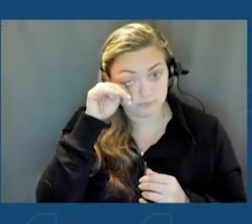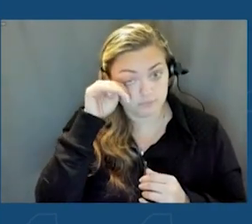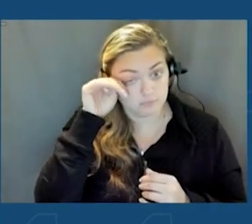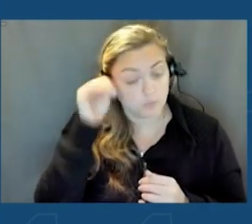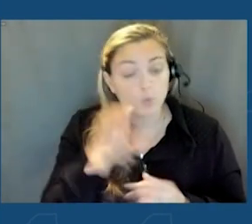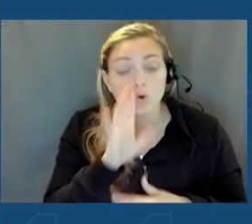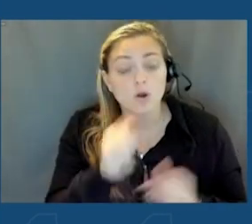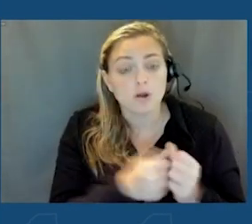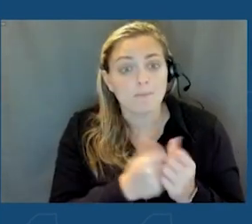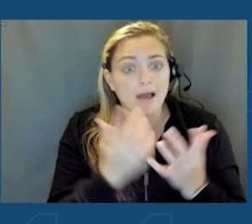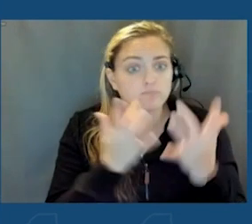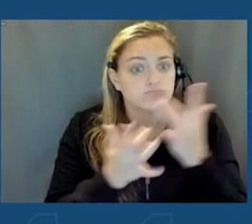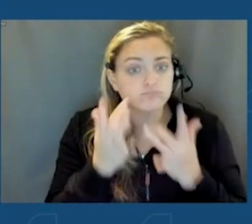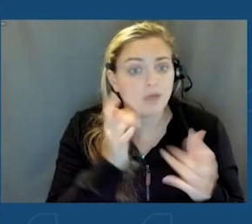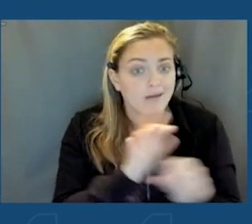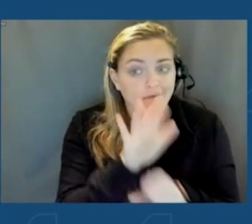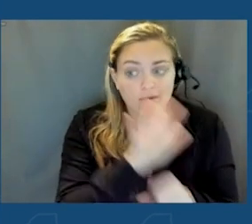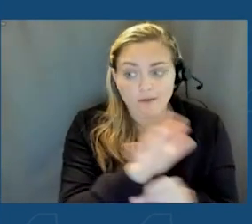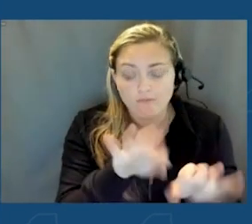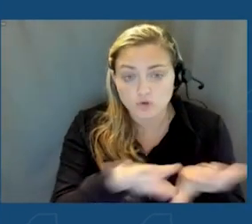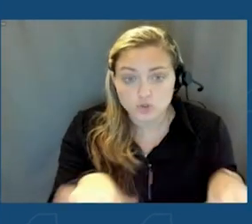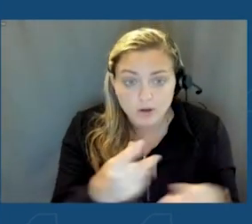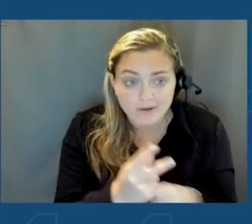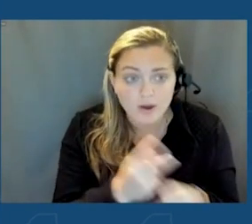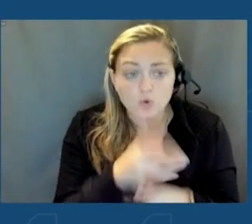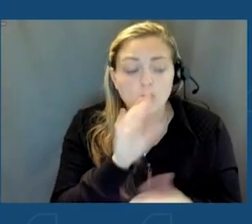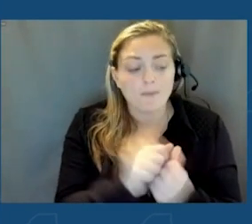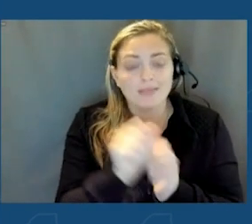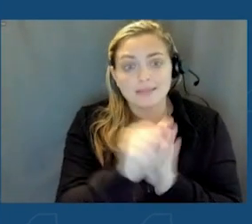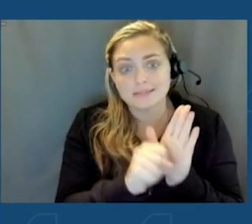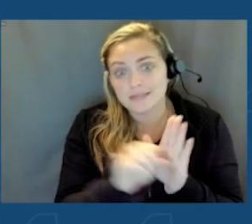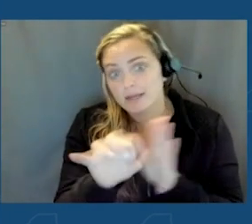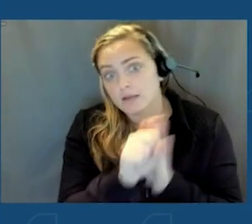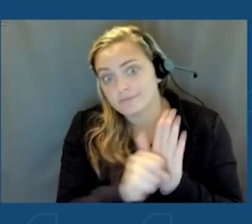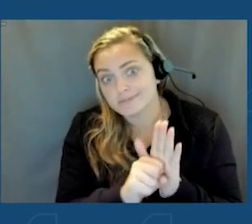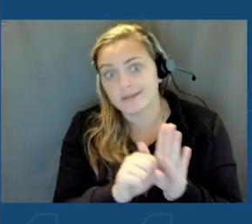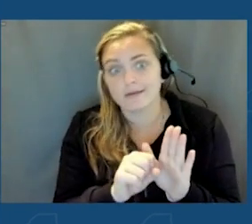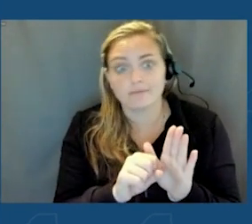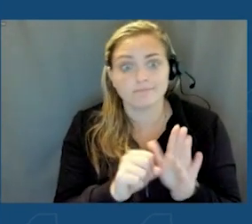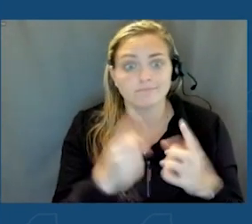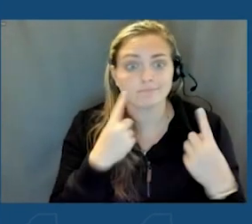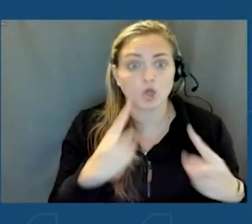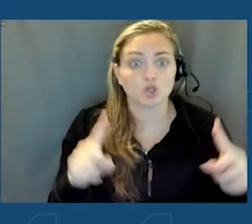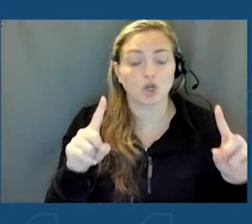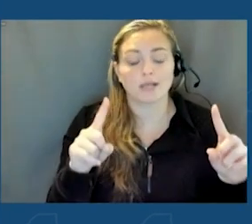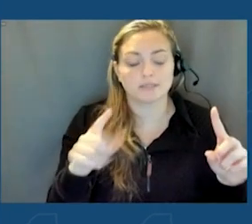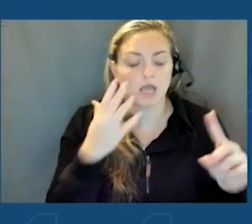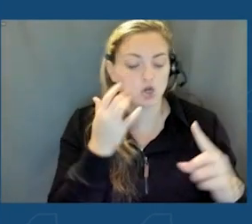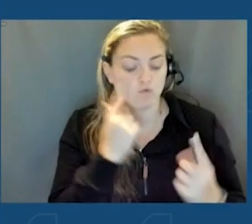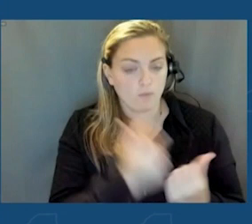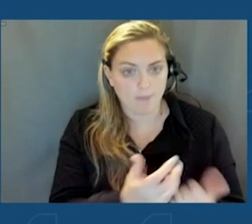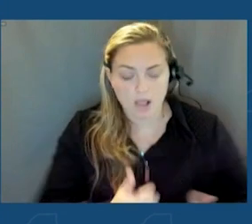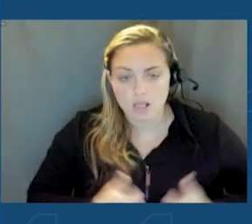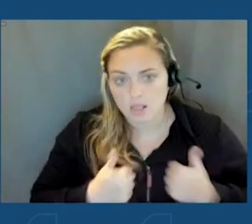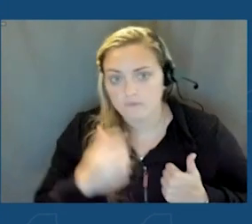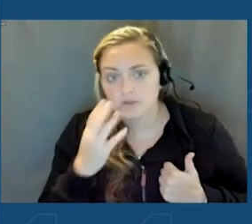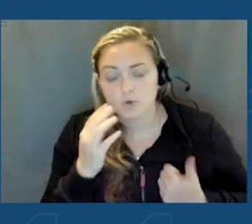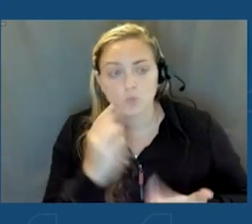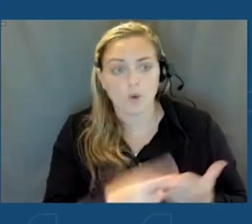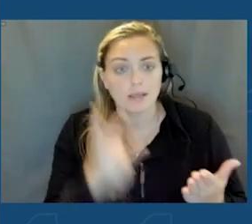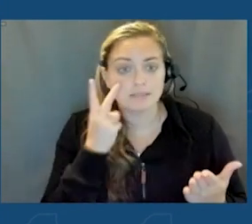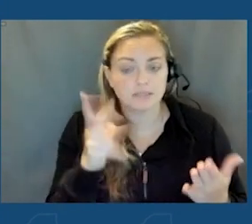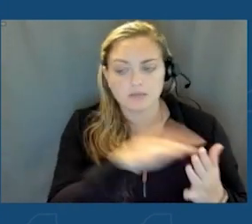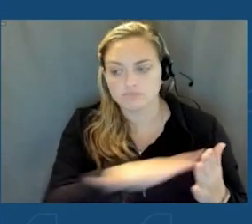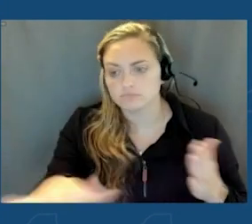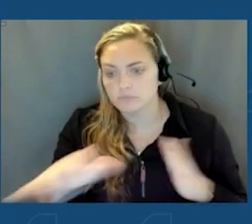addressed it in my State of the State address when I was just only a governor for a few months. I knew then from my life's experiences and what I had seen across the state